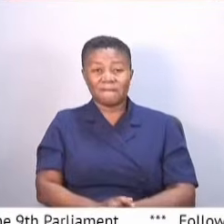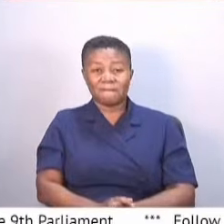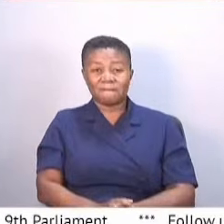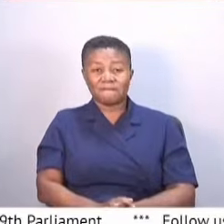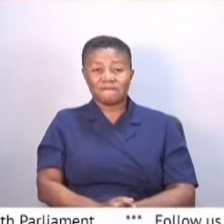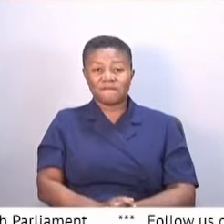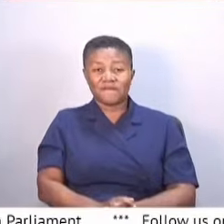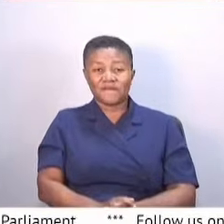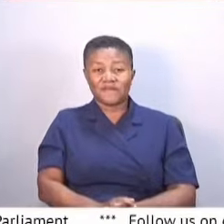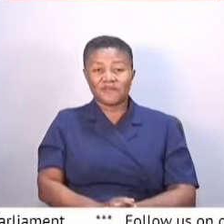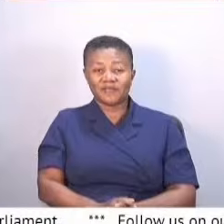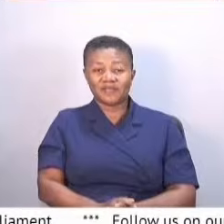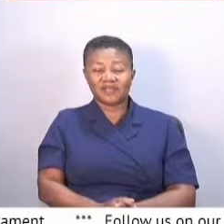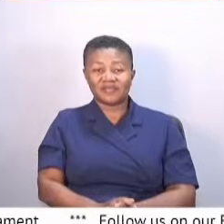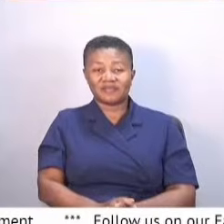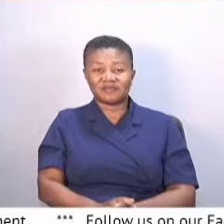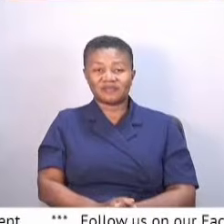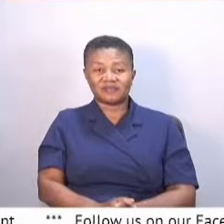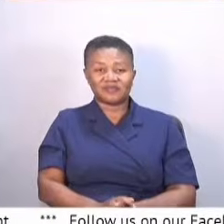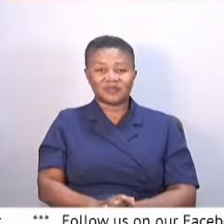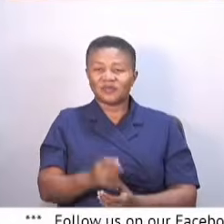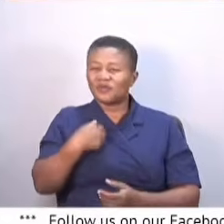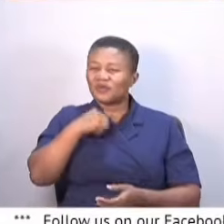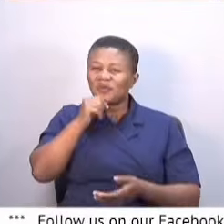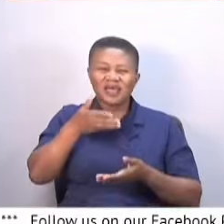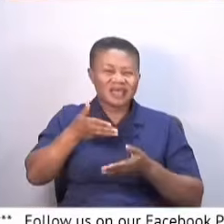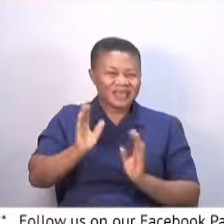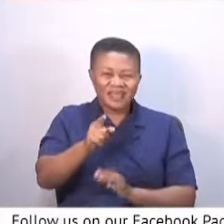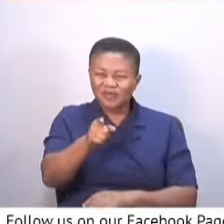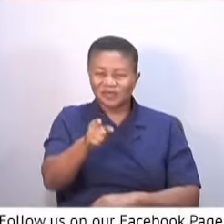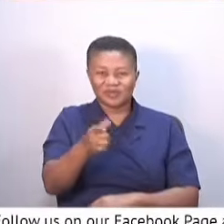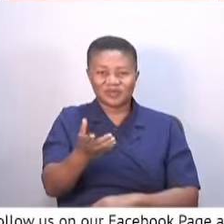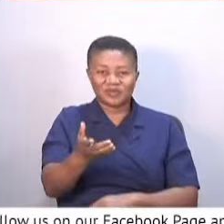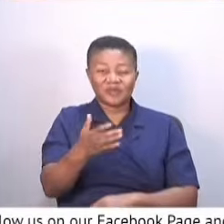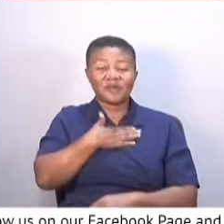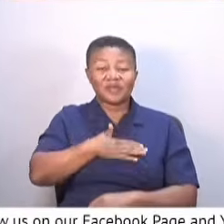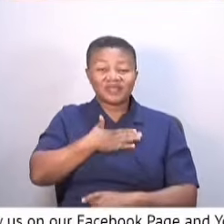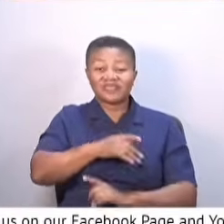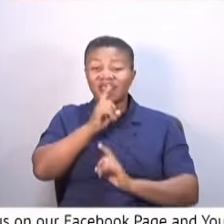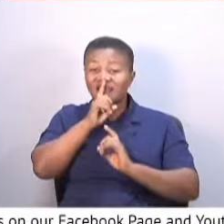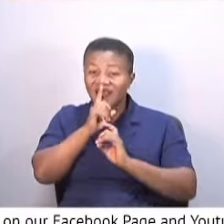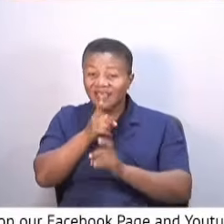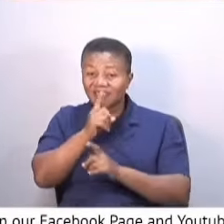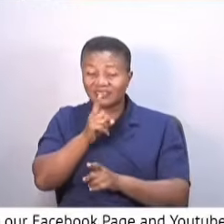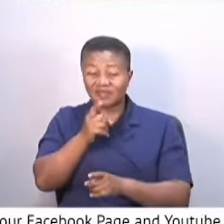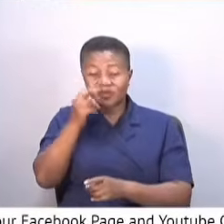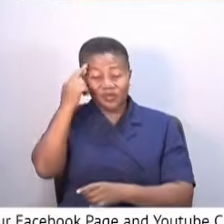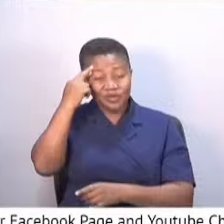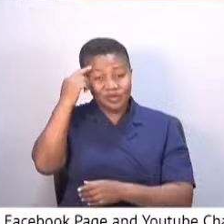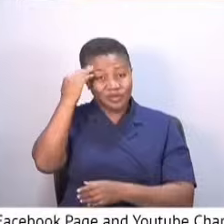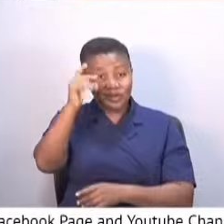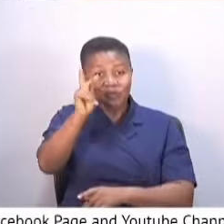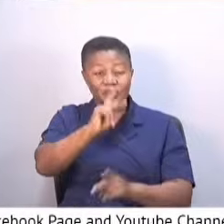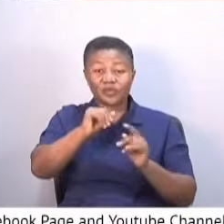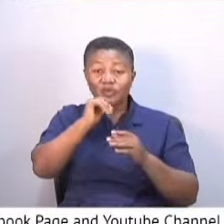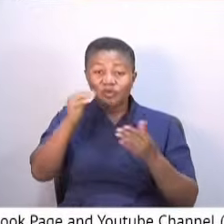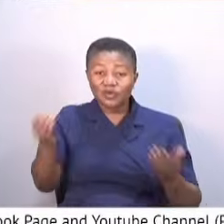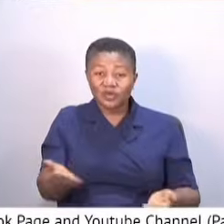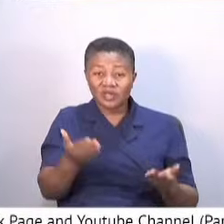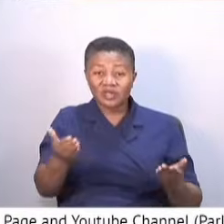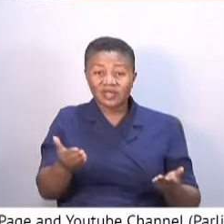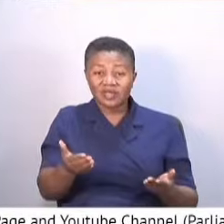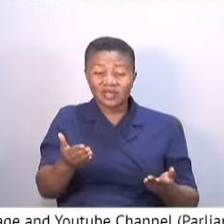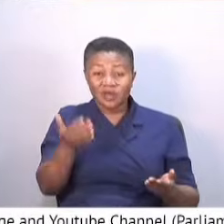want to be a smart chief, former Chief Whip. We will not allow you to divert any attention. Answer to the fact that your people are not here. Where are they? Are